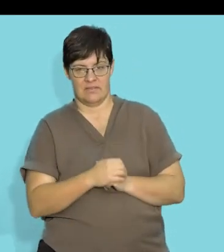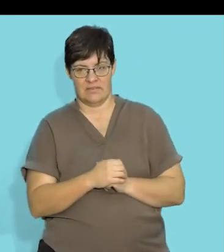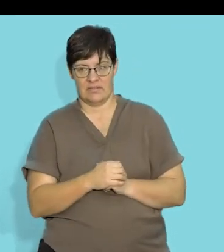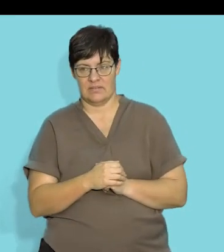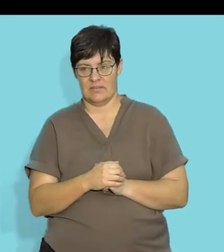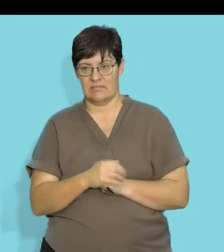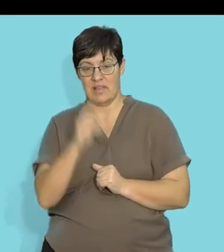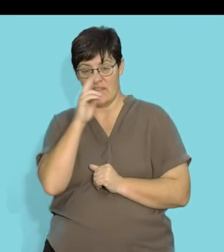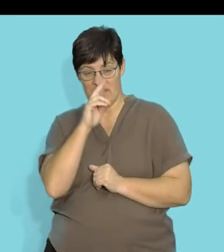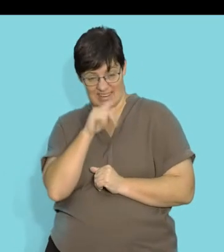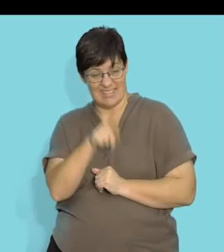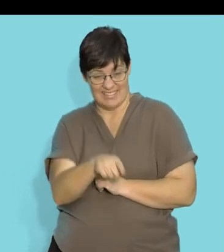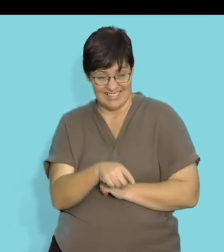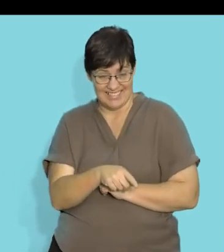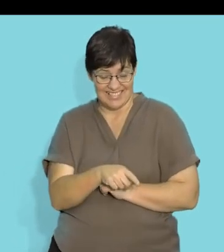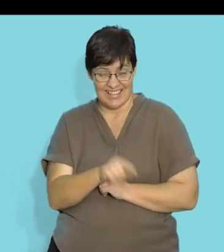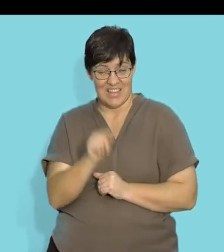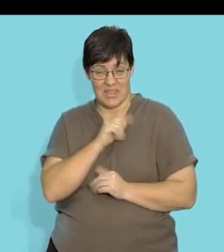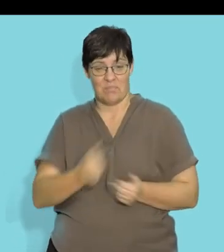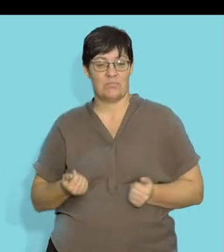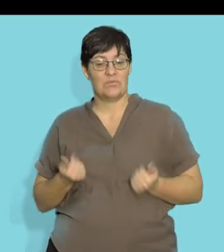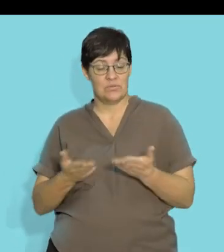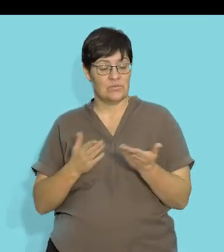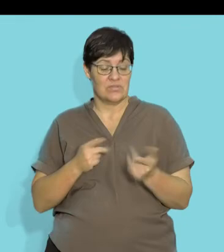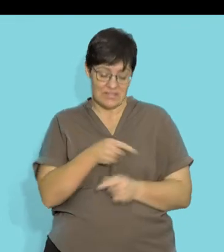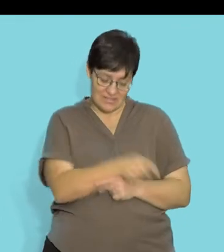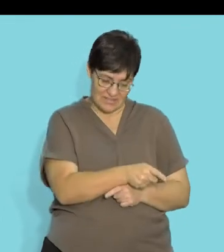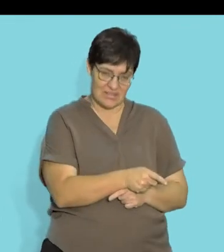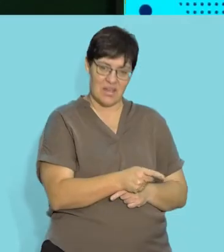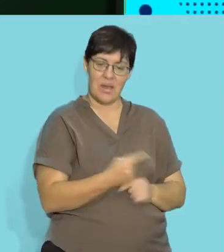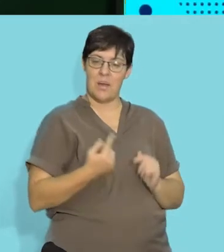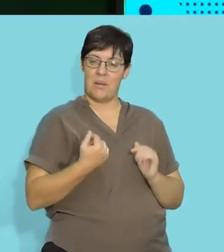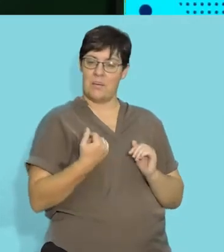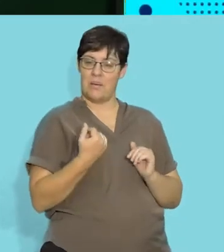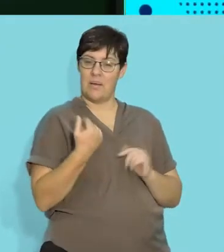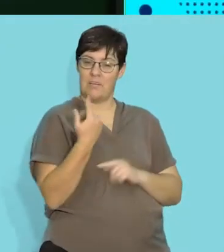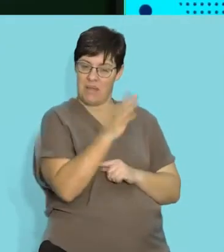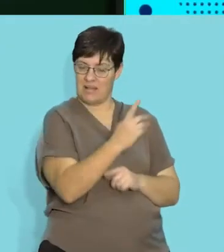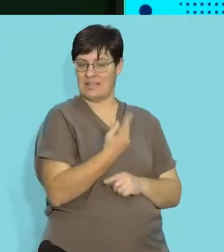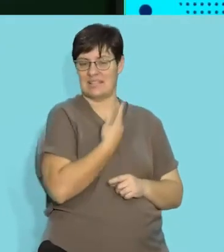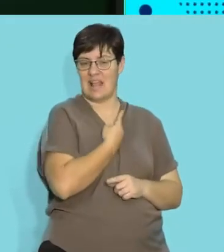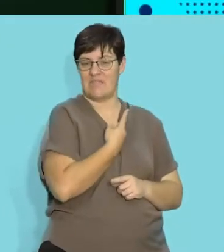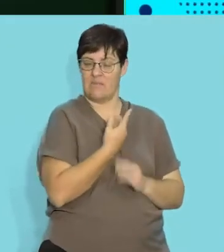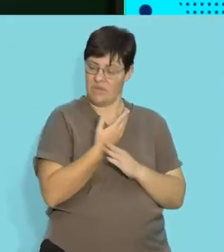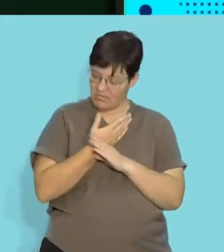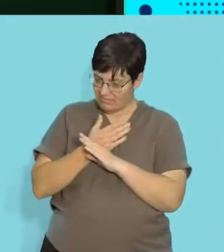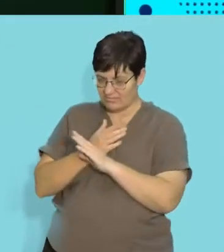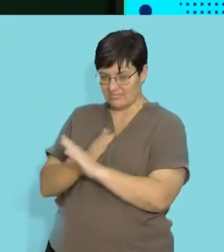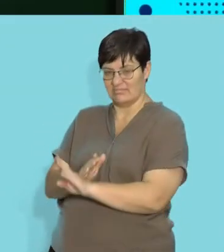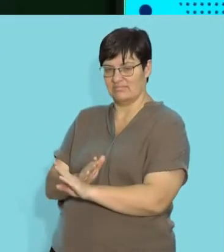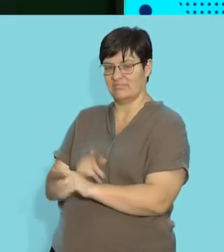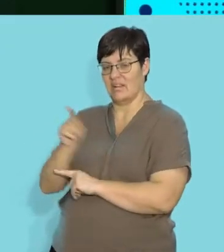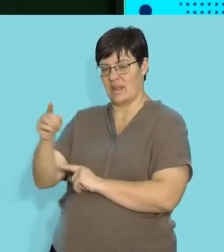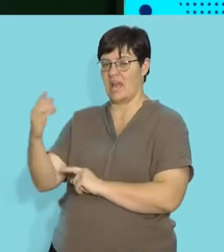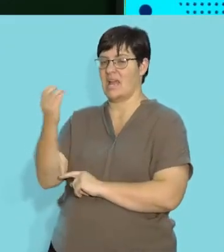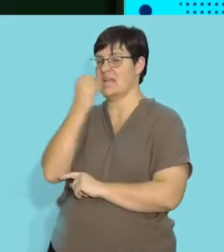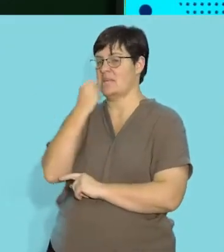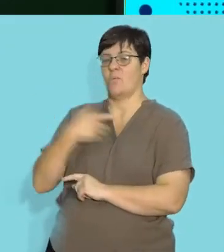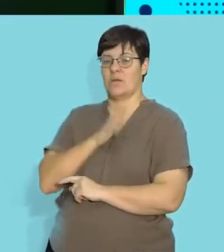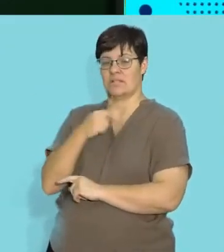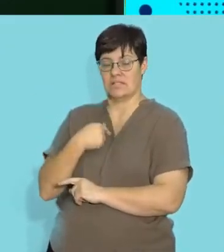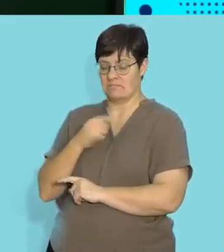funny enough, these chemicals are often produced by the plant as a mechanism to defend against some of the herbivores that